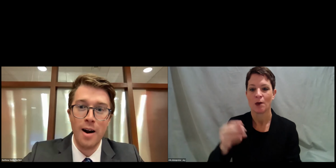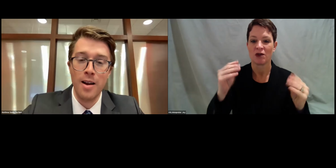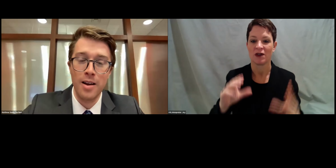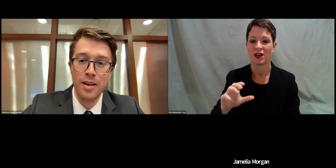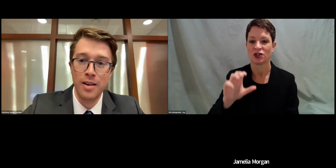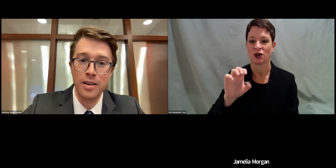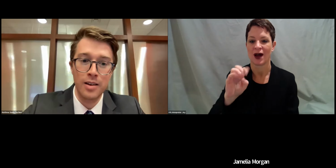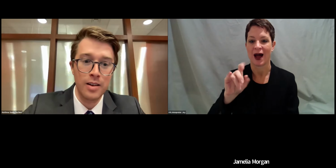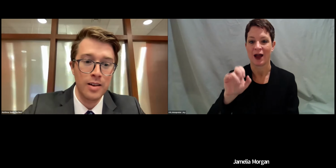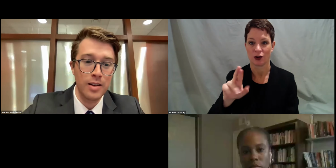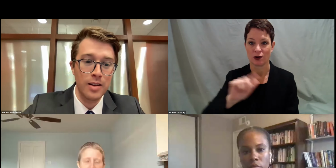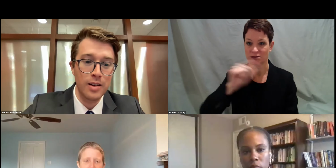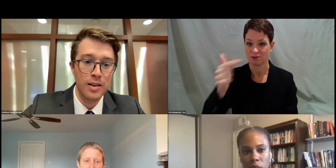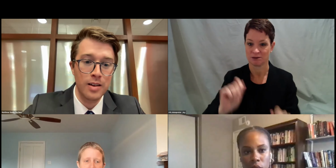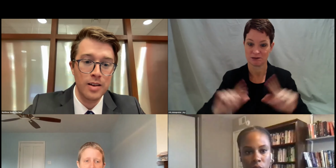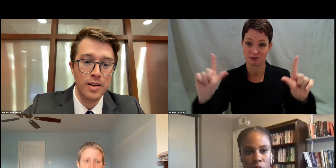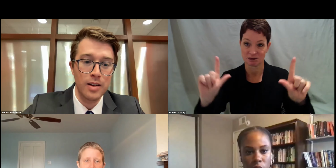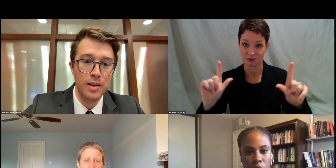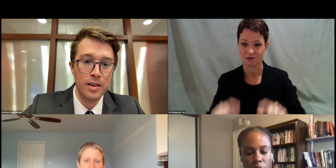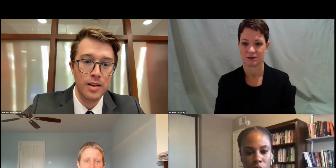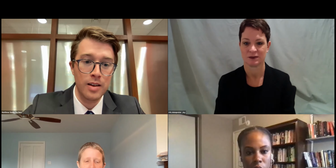Professor Eyer.